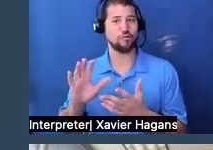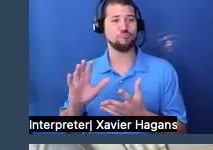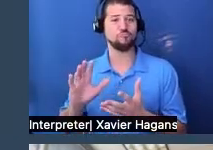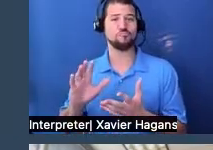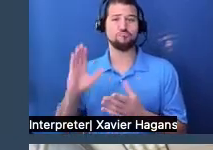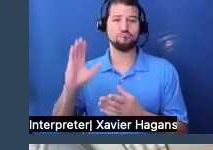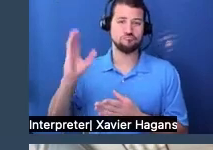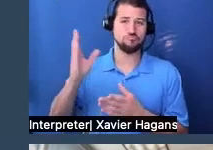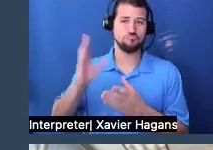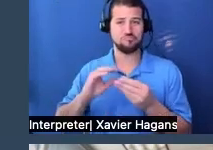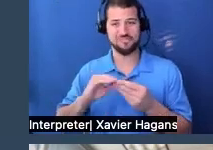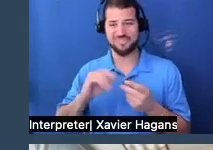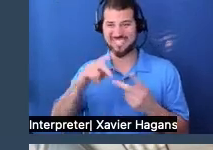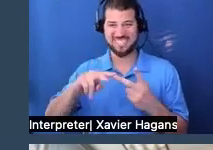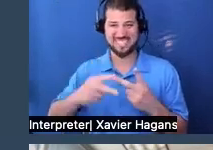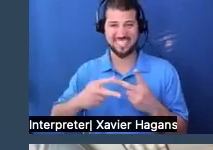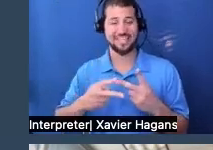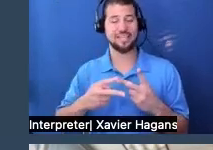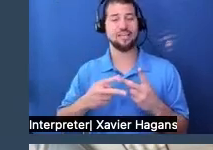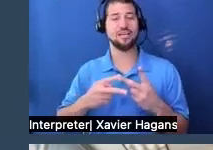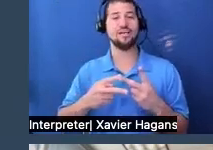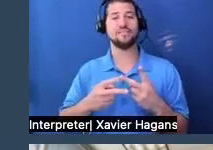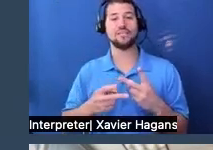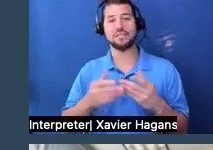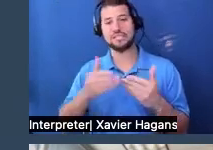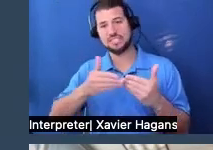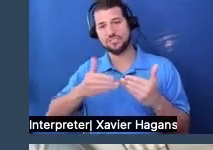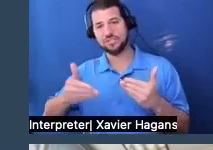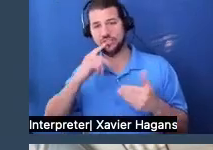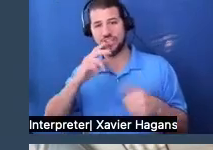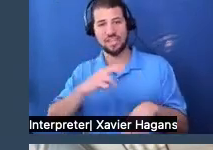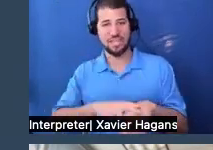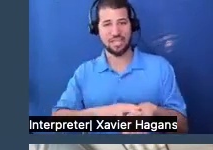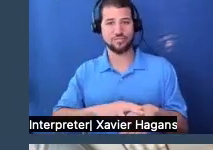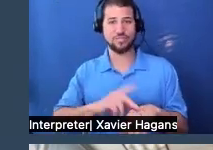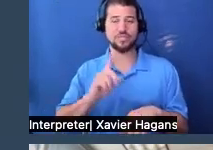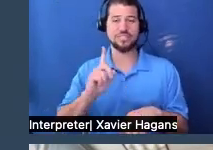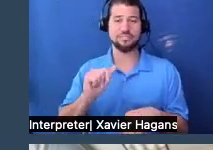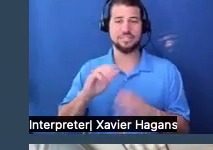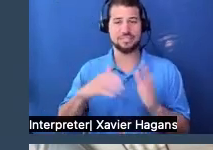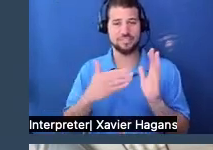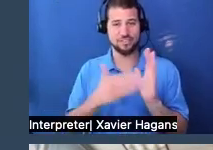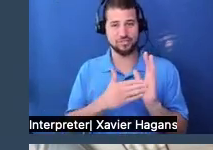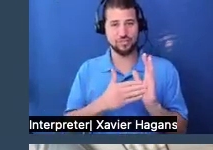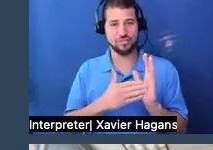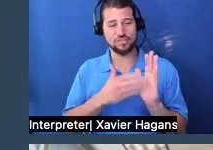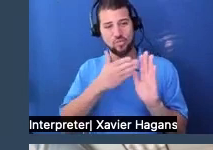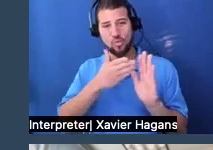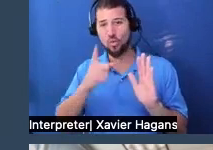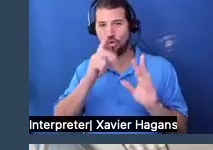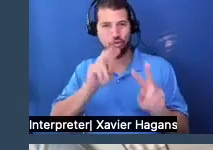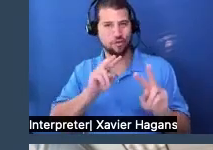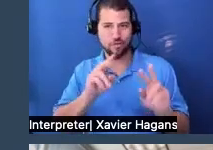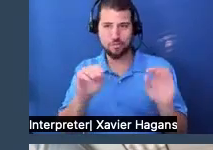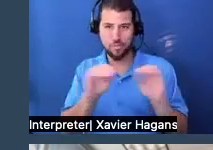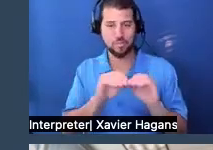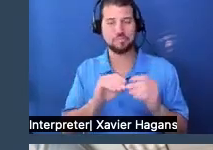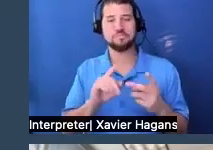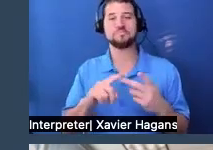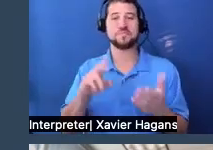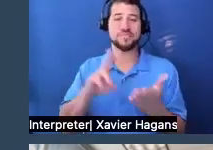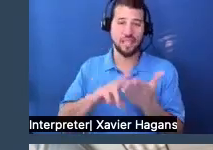of webcasts from the National Centre. So look out for more, sign up, stay connected. I appreciate the